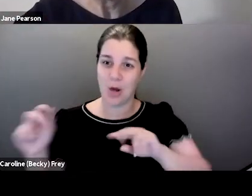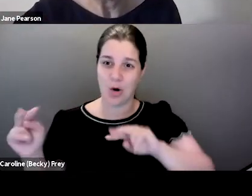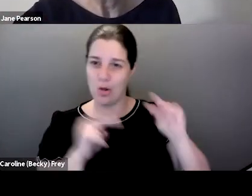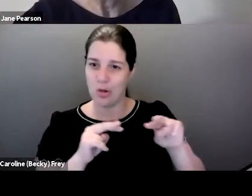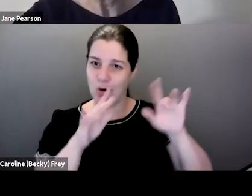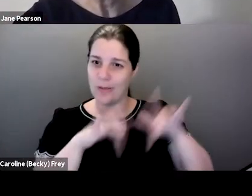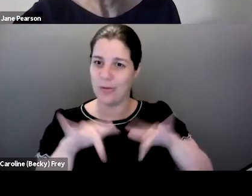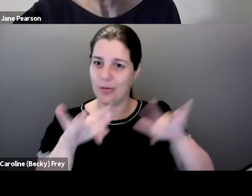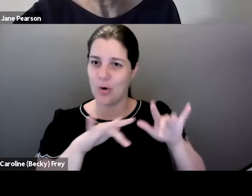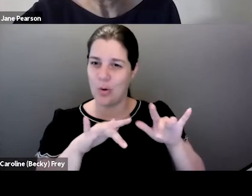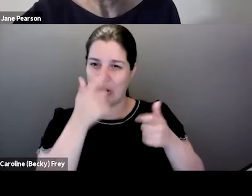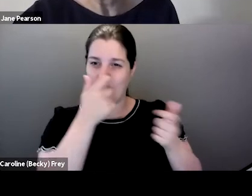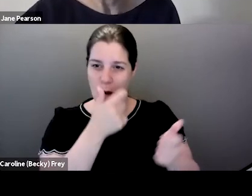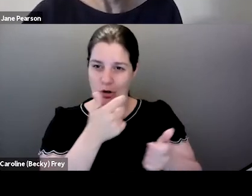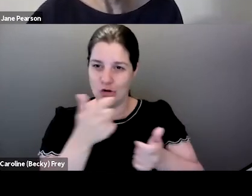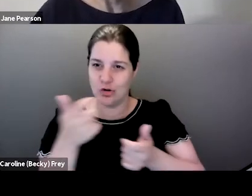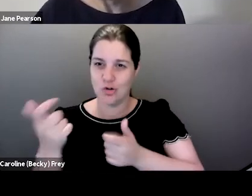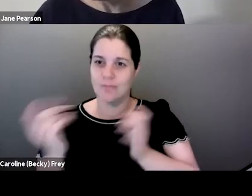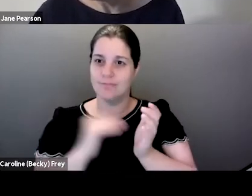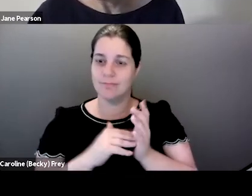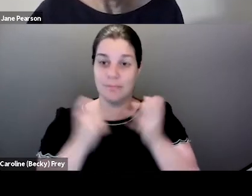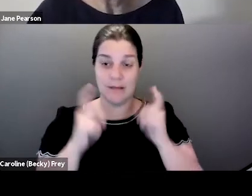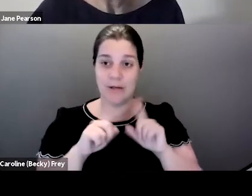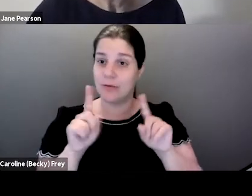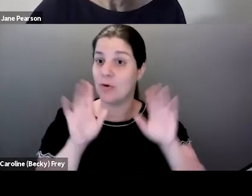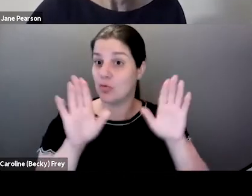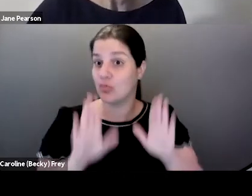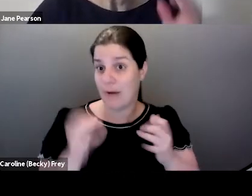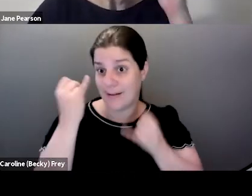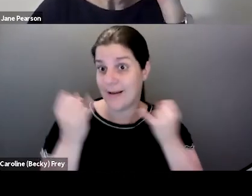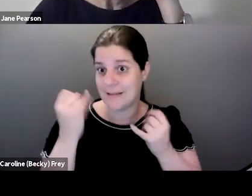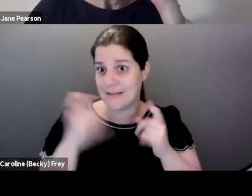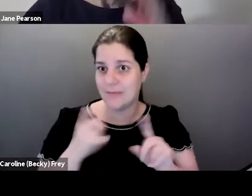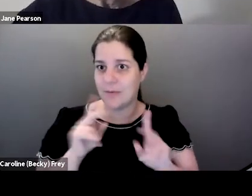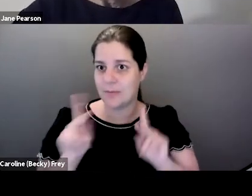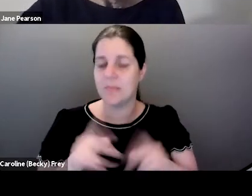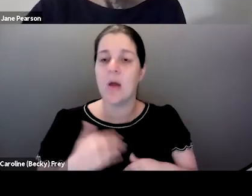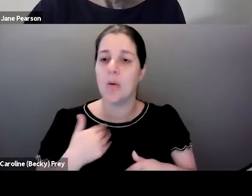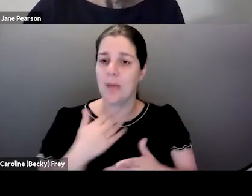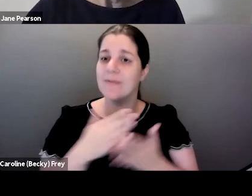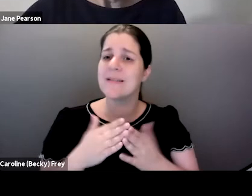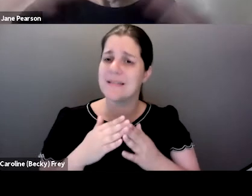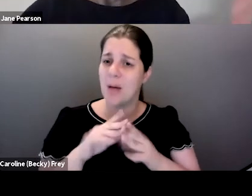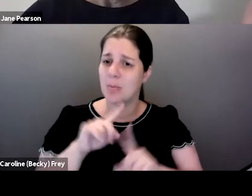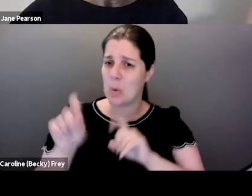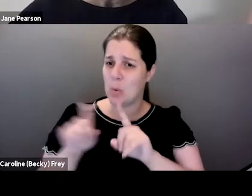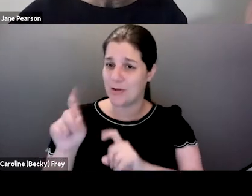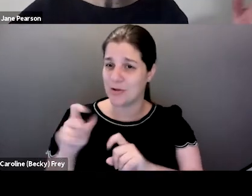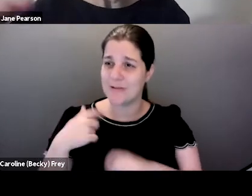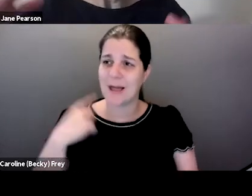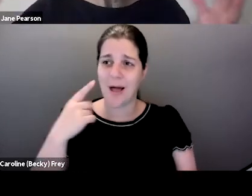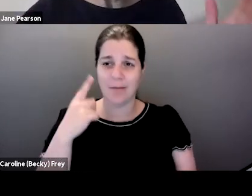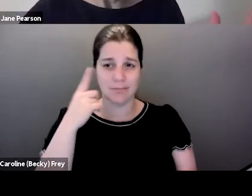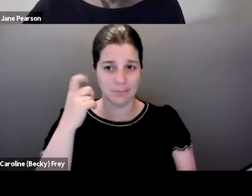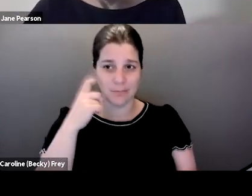the great suggestions that folks had. We do have some questions, and I guess it'll